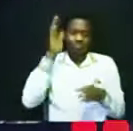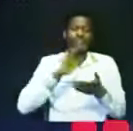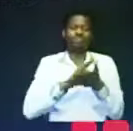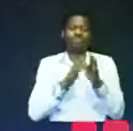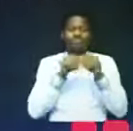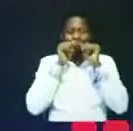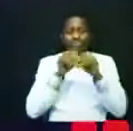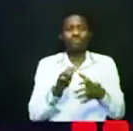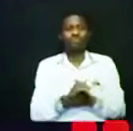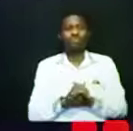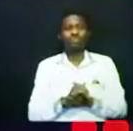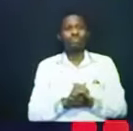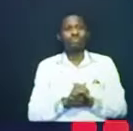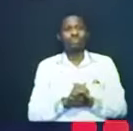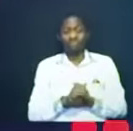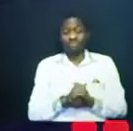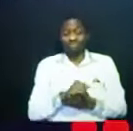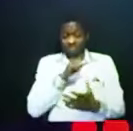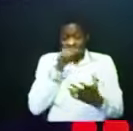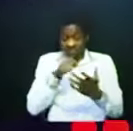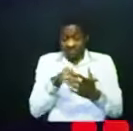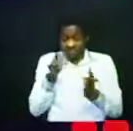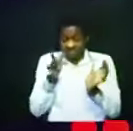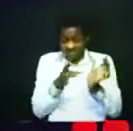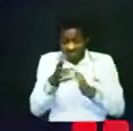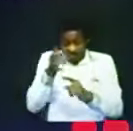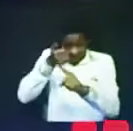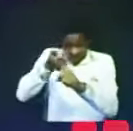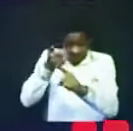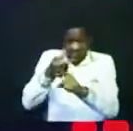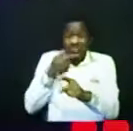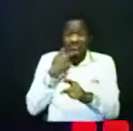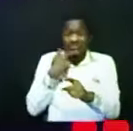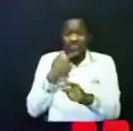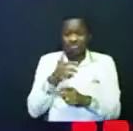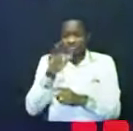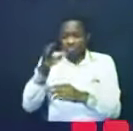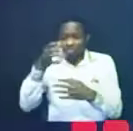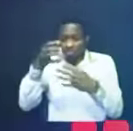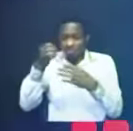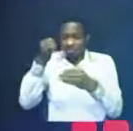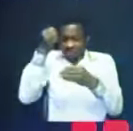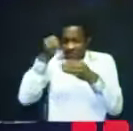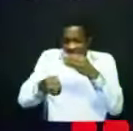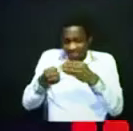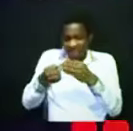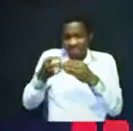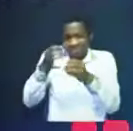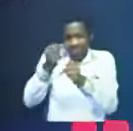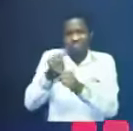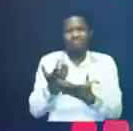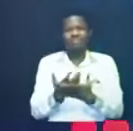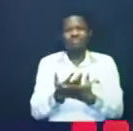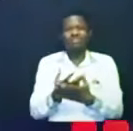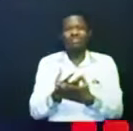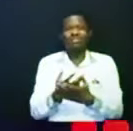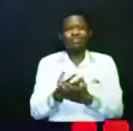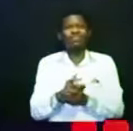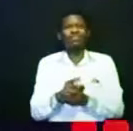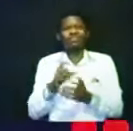blessed. This was said by Jesus. It was his closing address. And it has been my